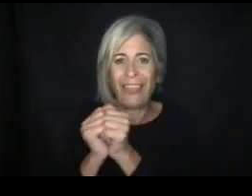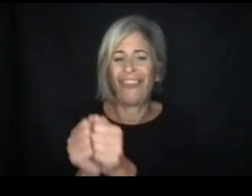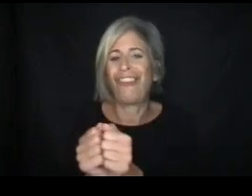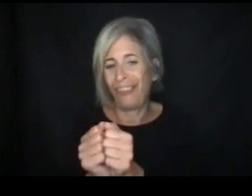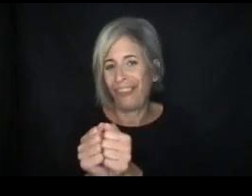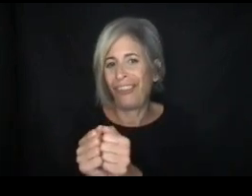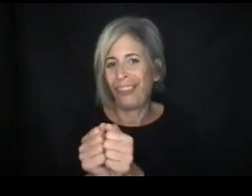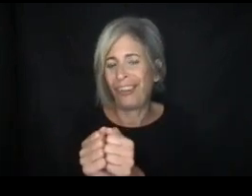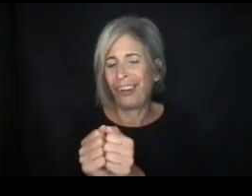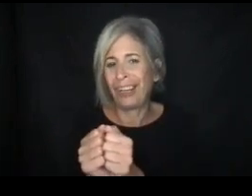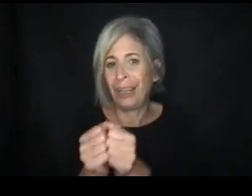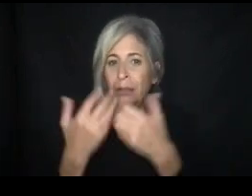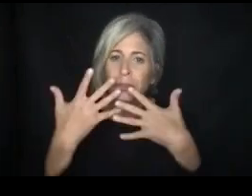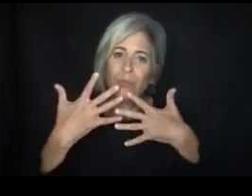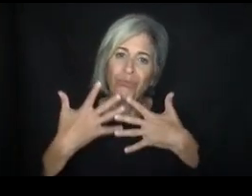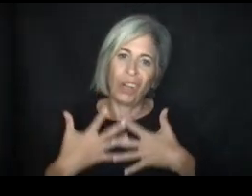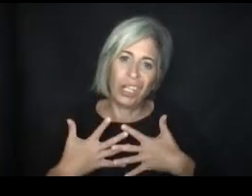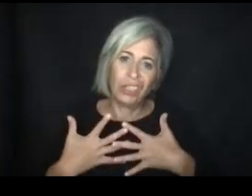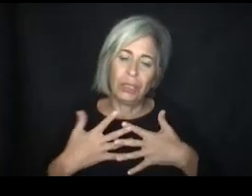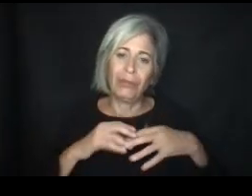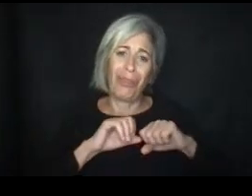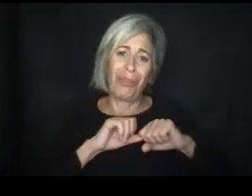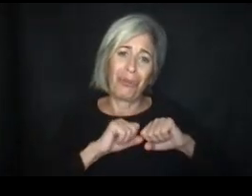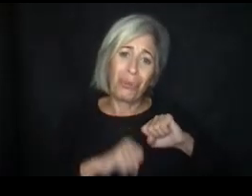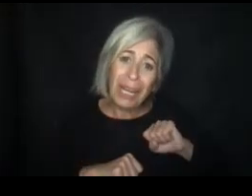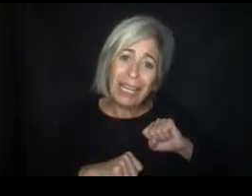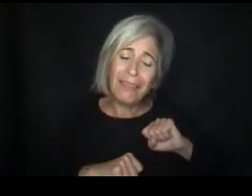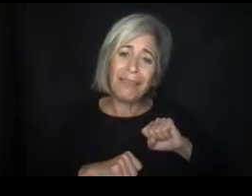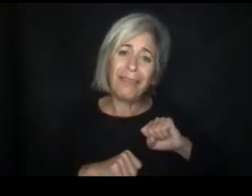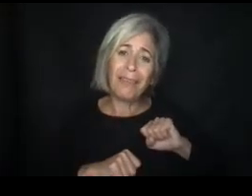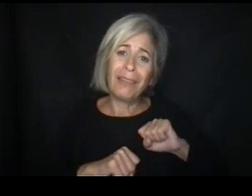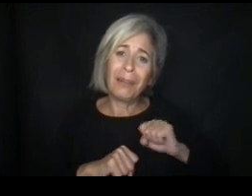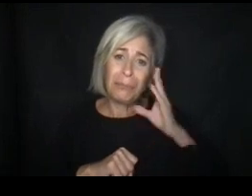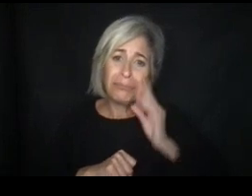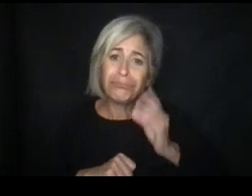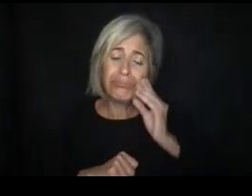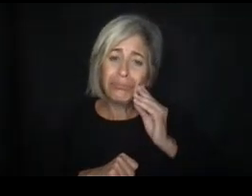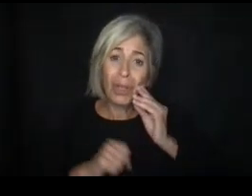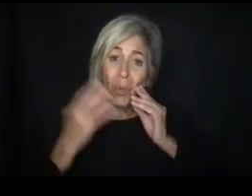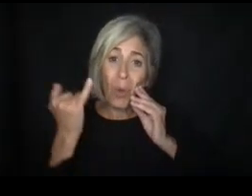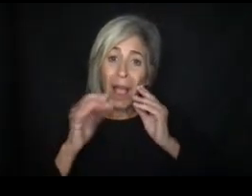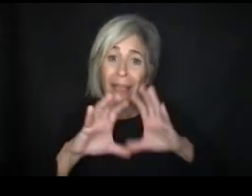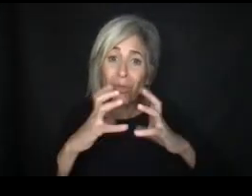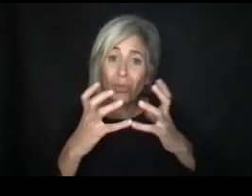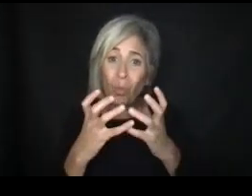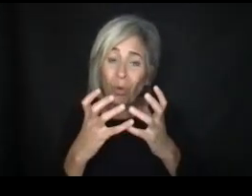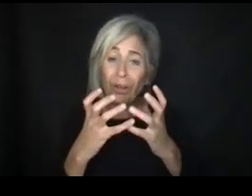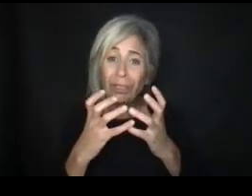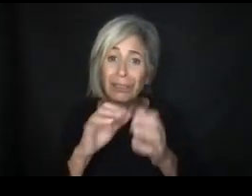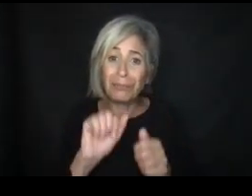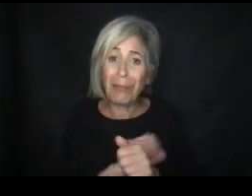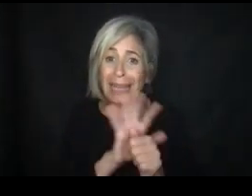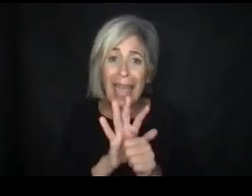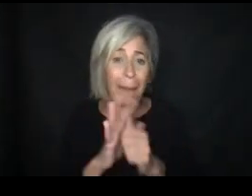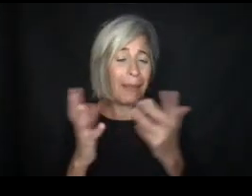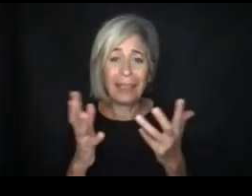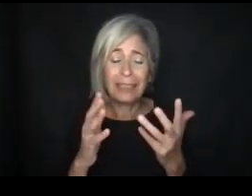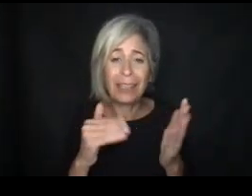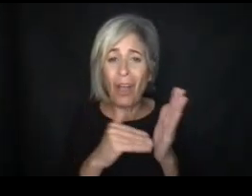The depression, the grief that folks are going through because of this worldwide pandemic are often going to